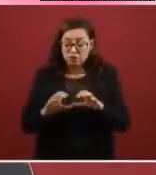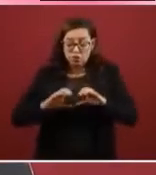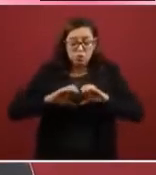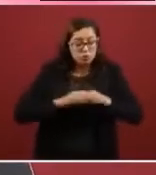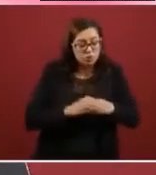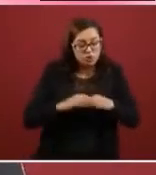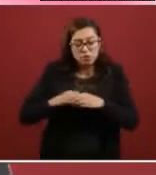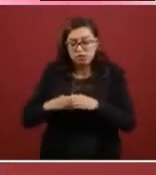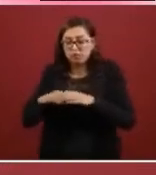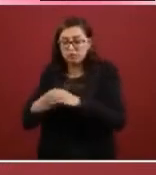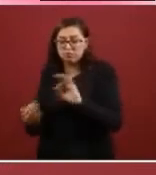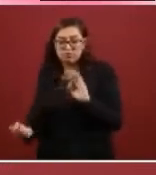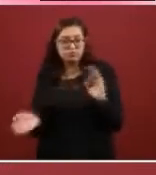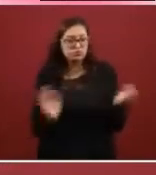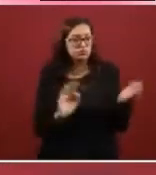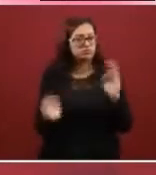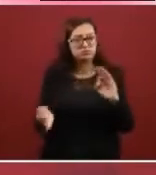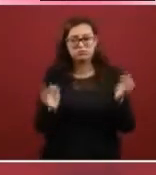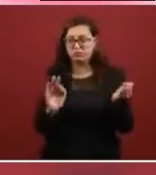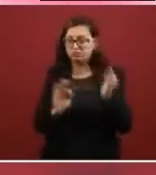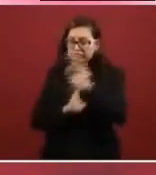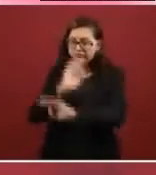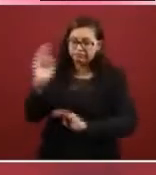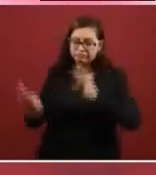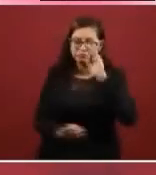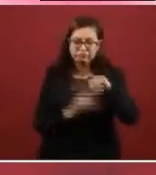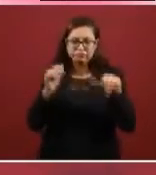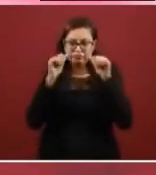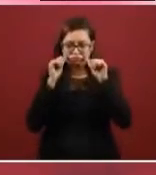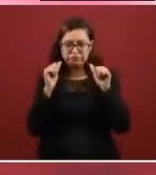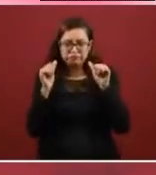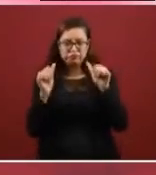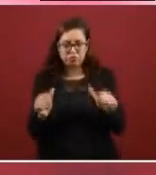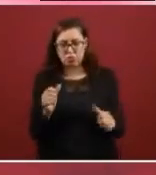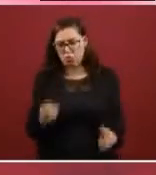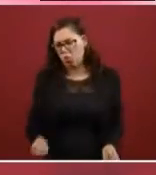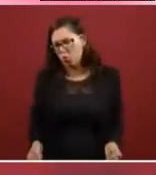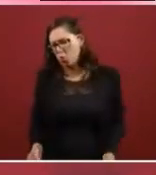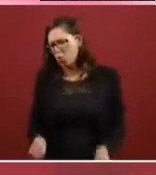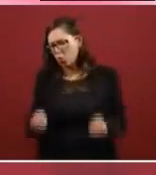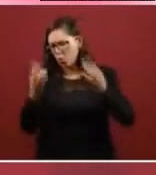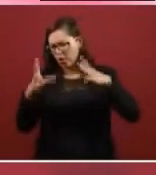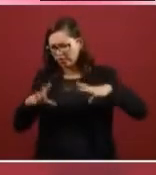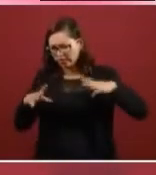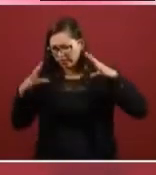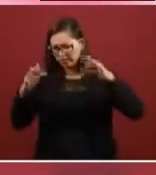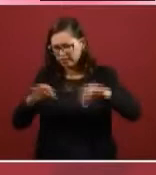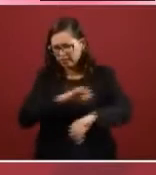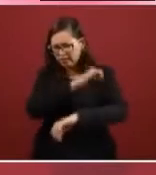Se han definido 10,000 centros integradores.